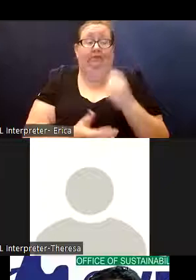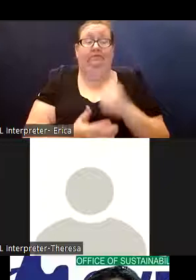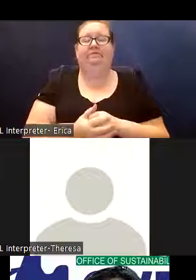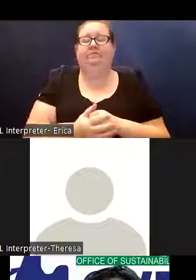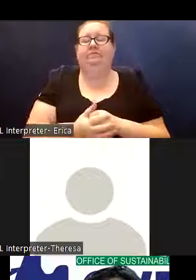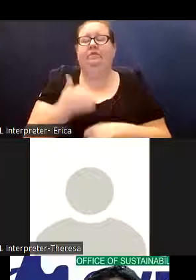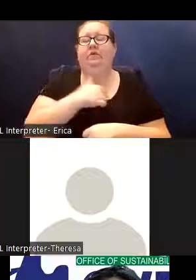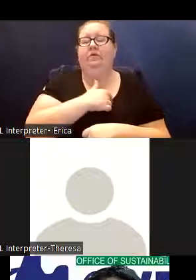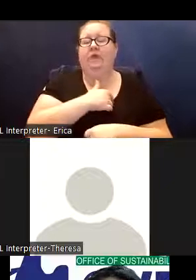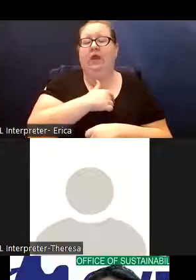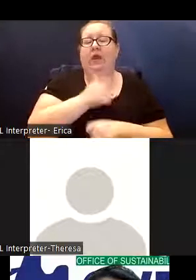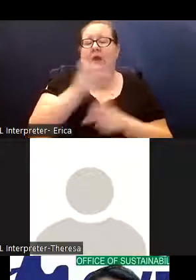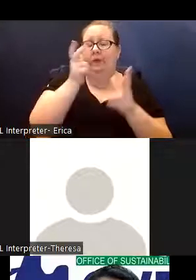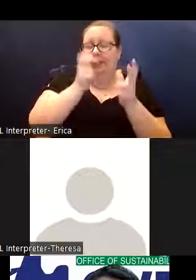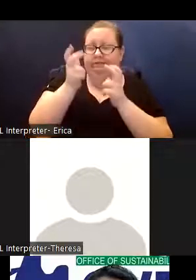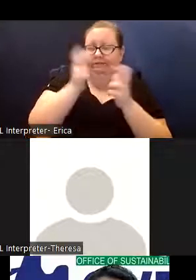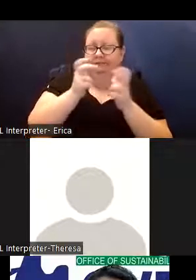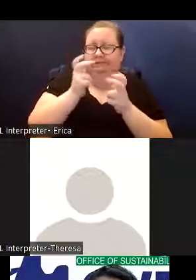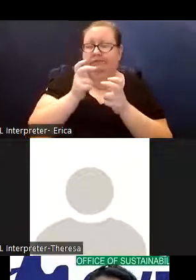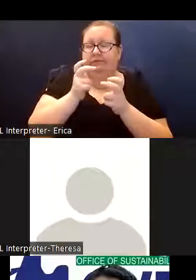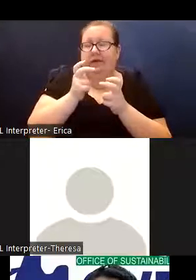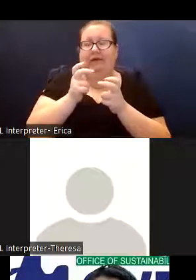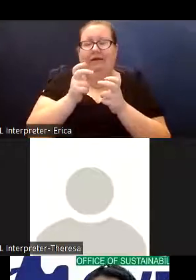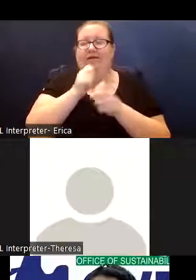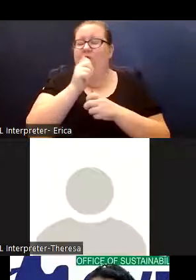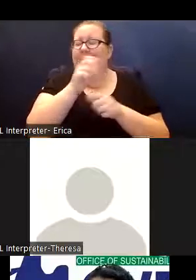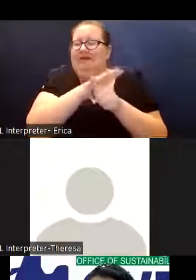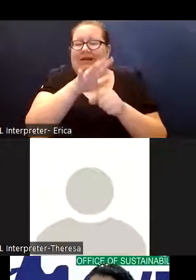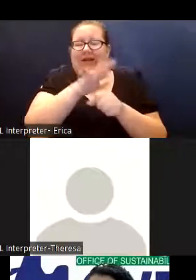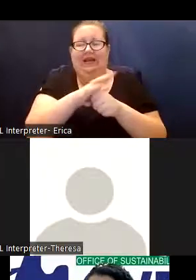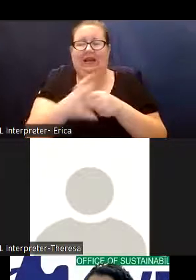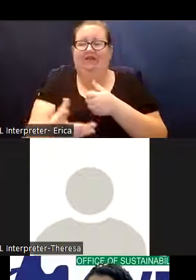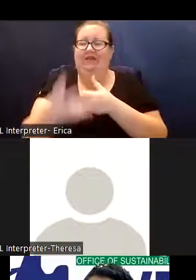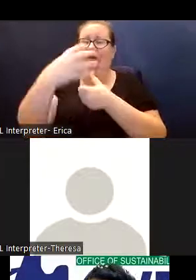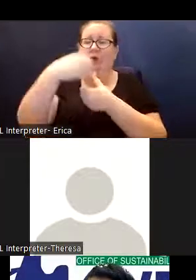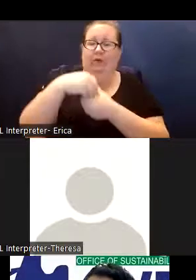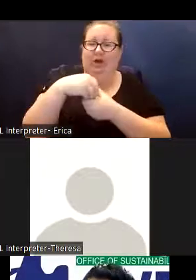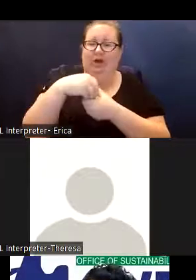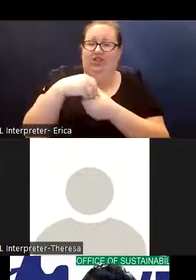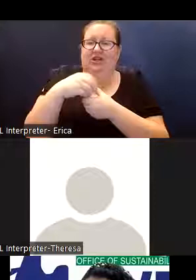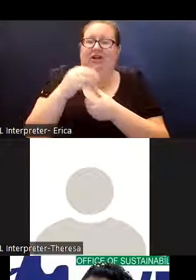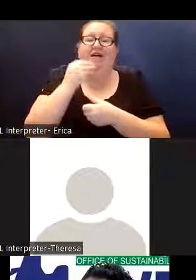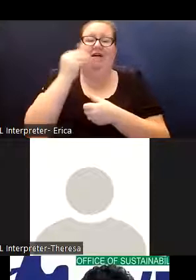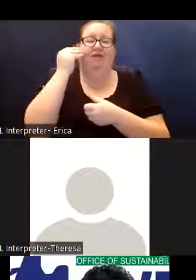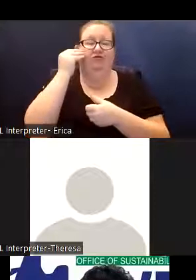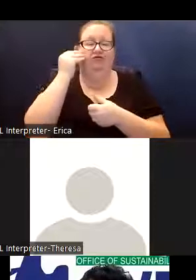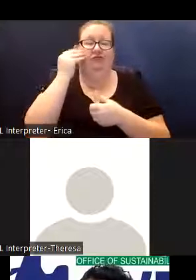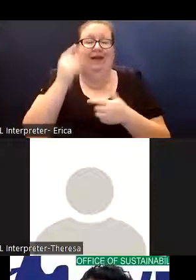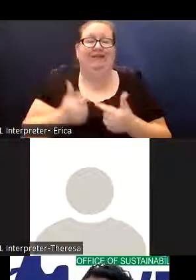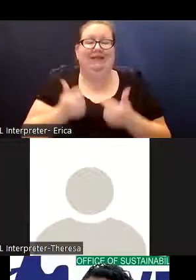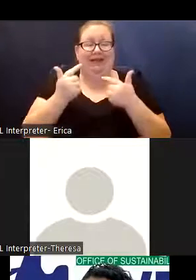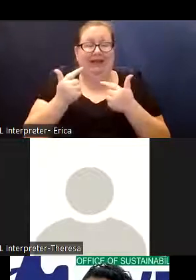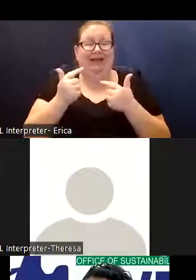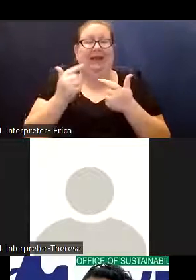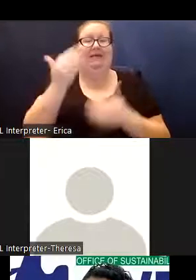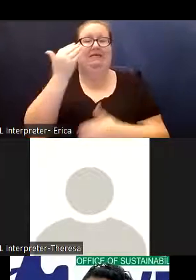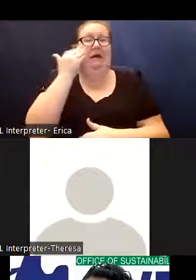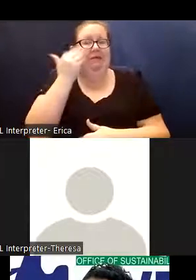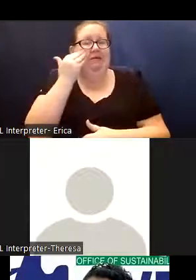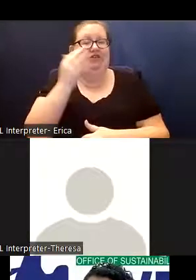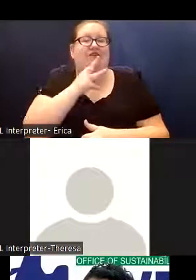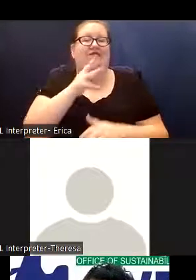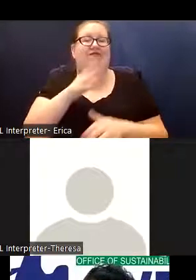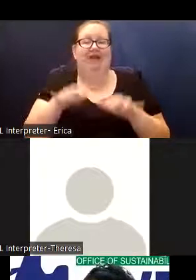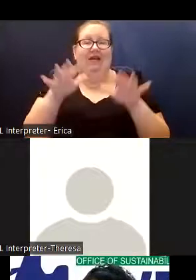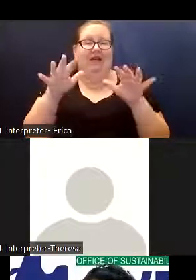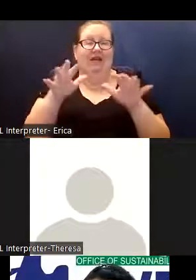heard that there wasn't enough incorporation of resident knowledge of flooding, no